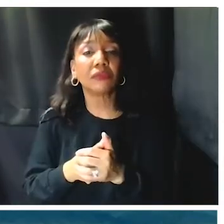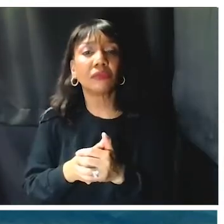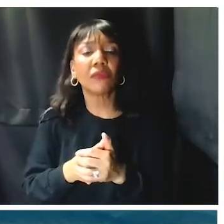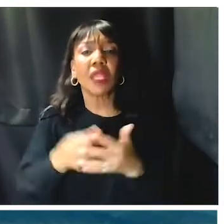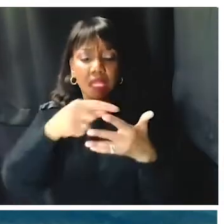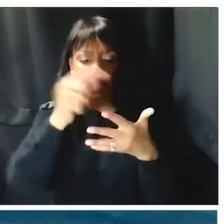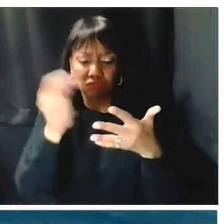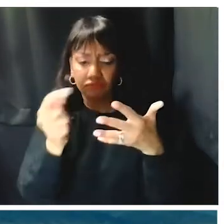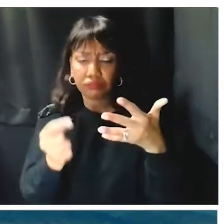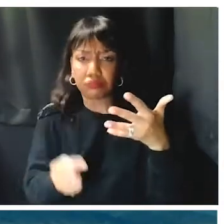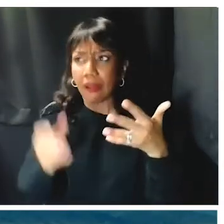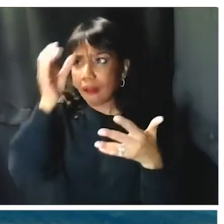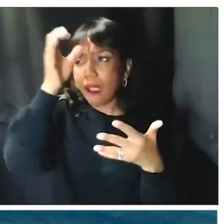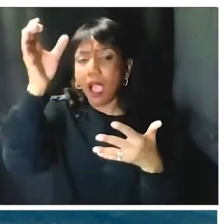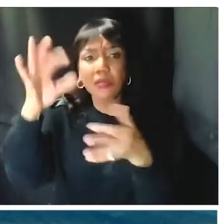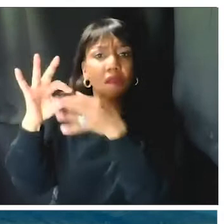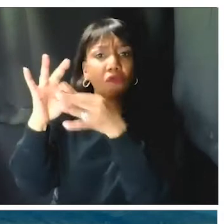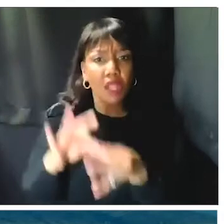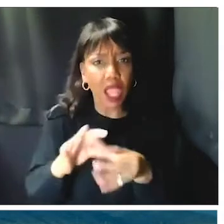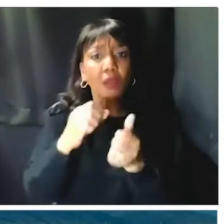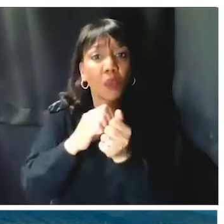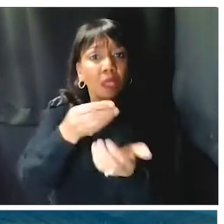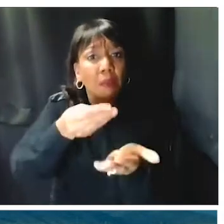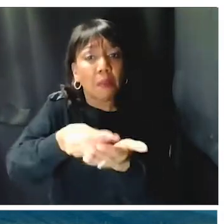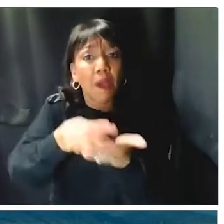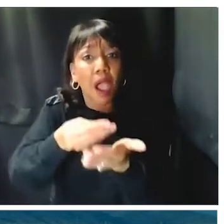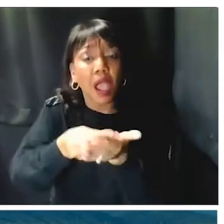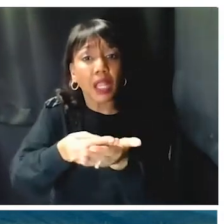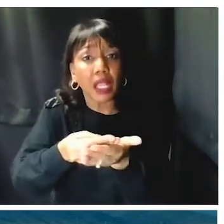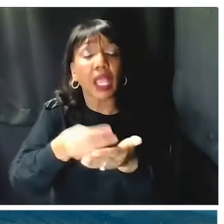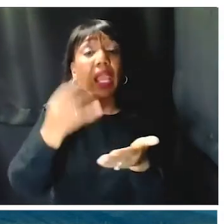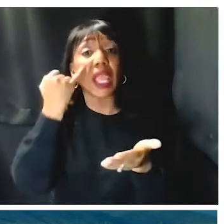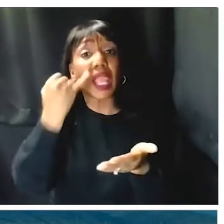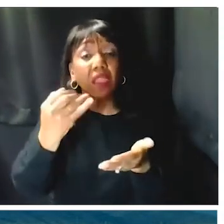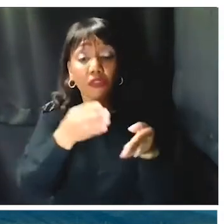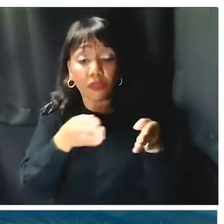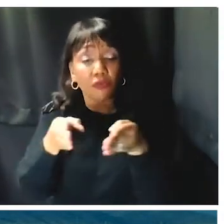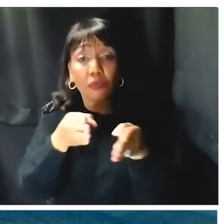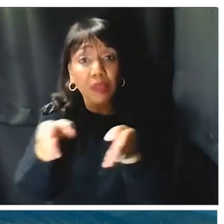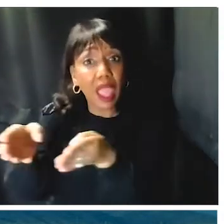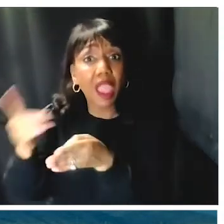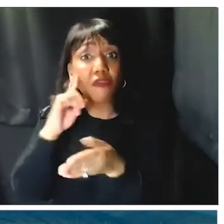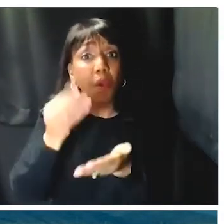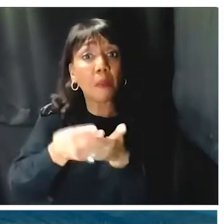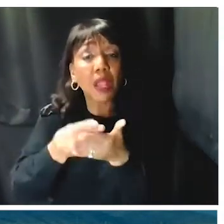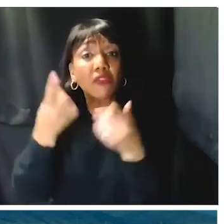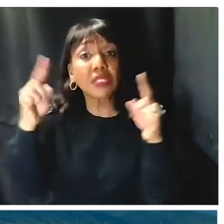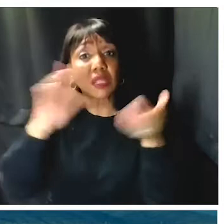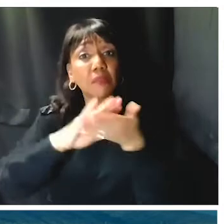There are several important concepts that you must understand when creating your roadmap to financial